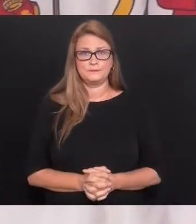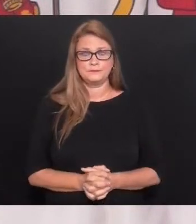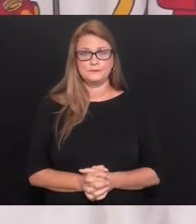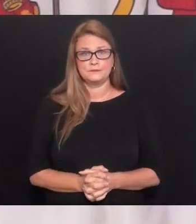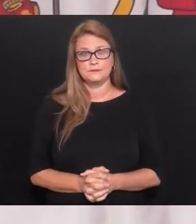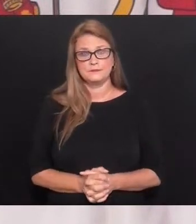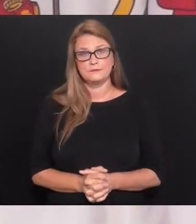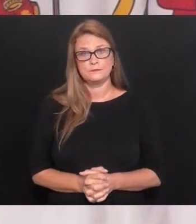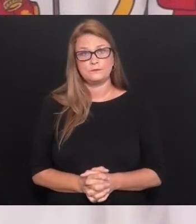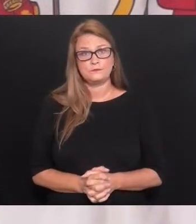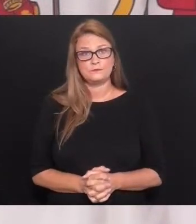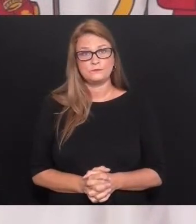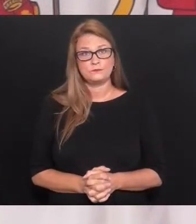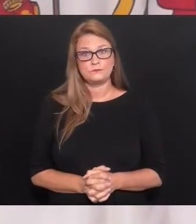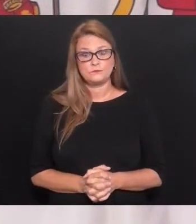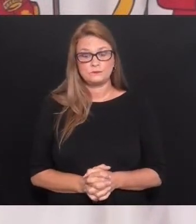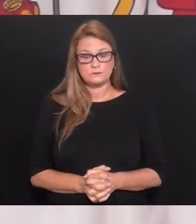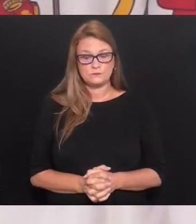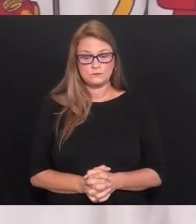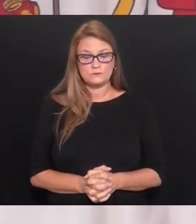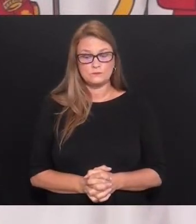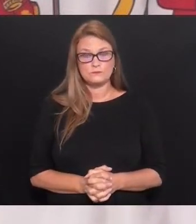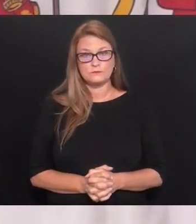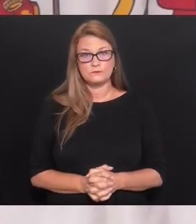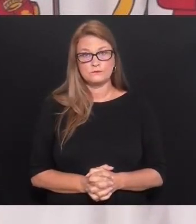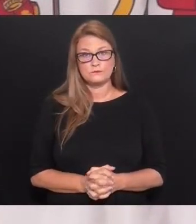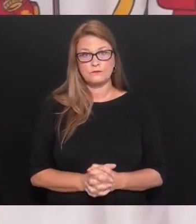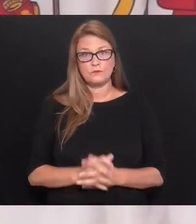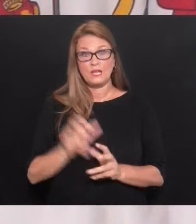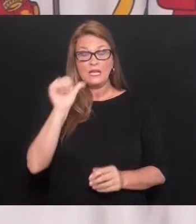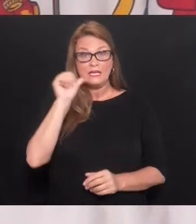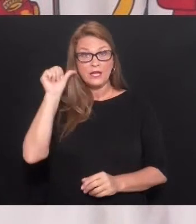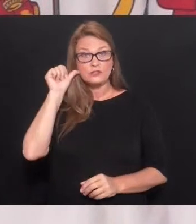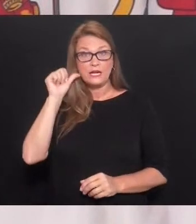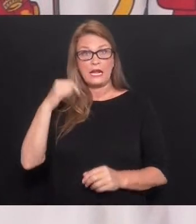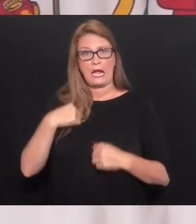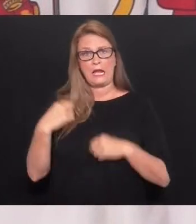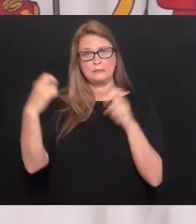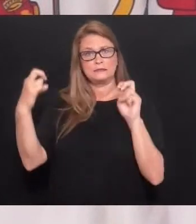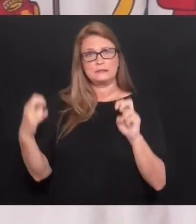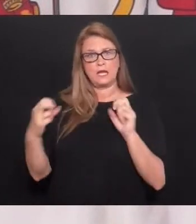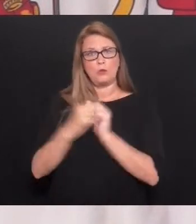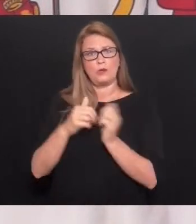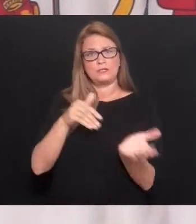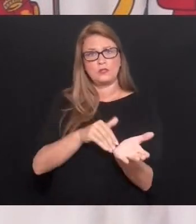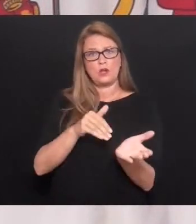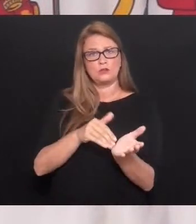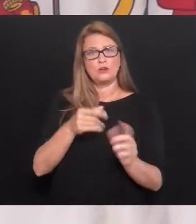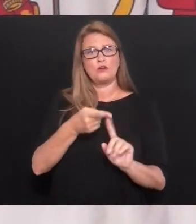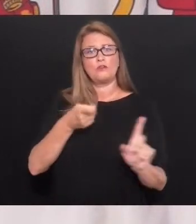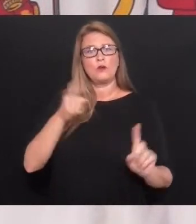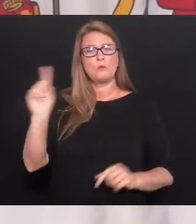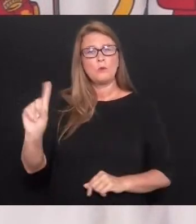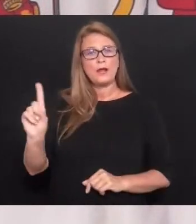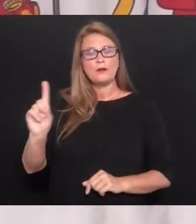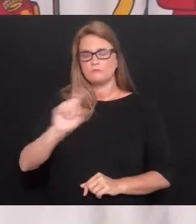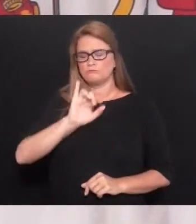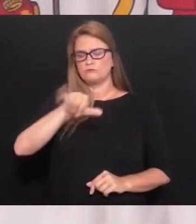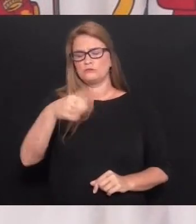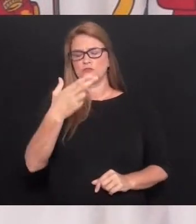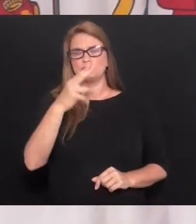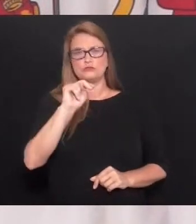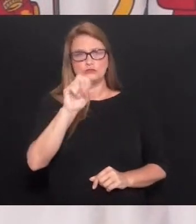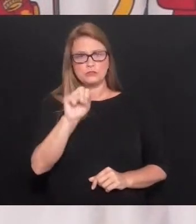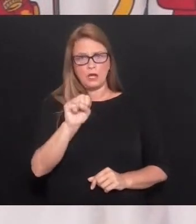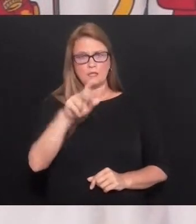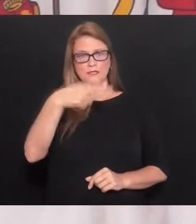Yesterday, I sat with the lead doc from Johns Hopkins, and we